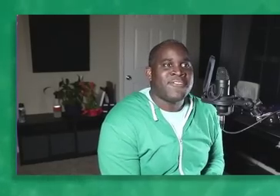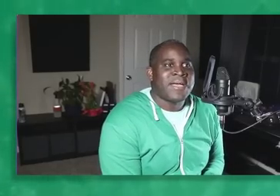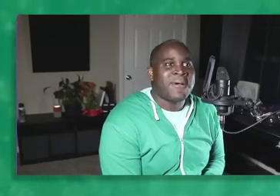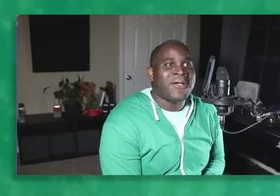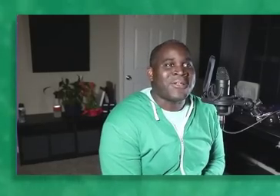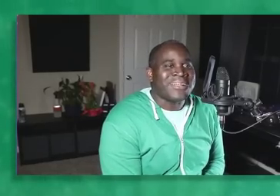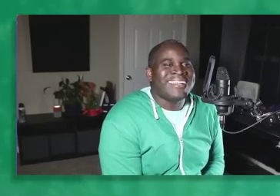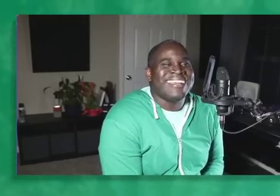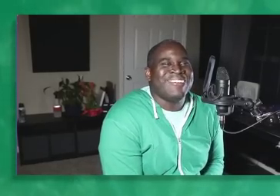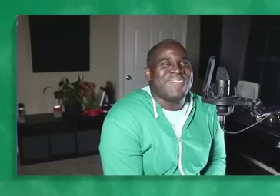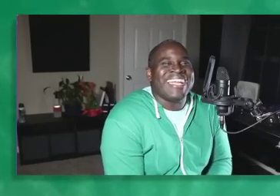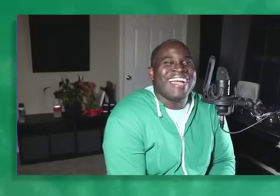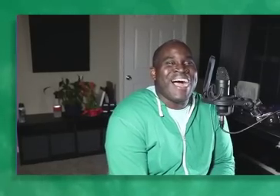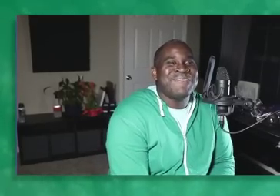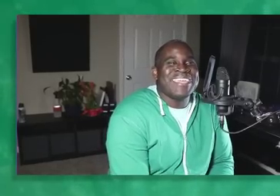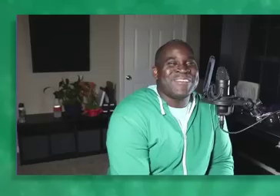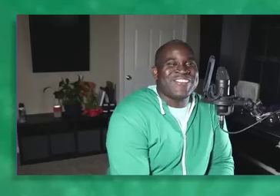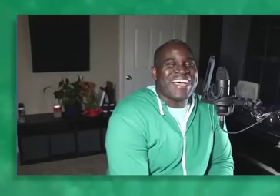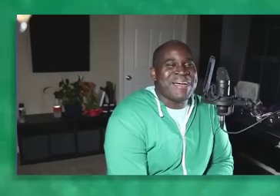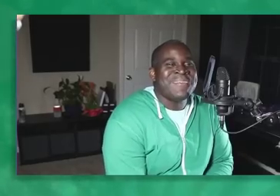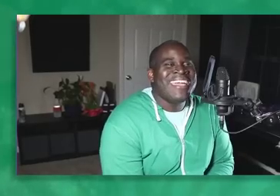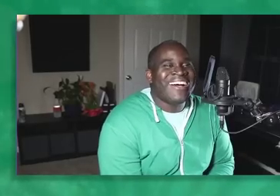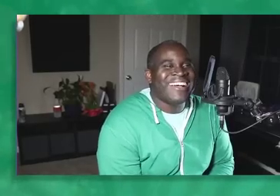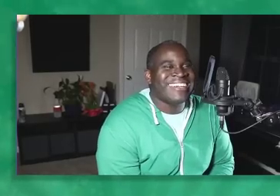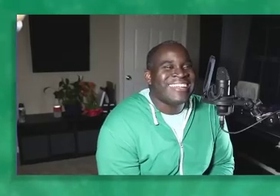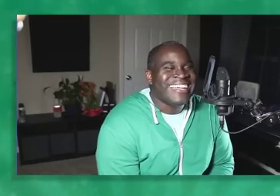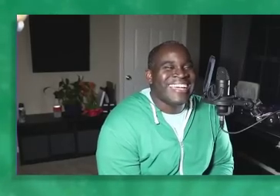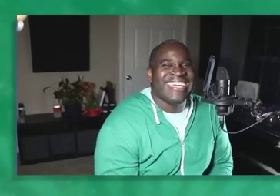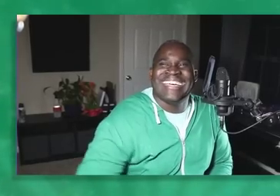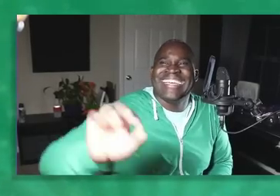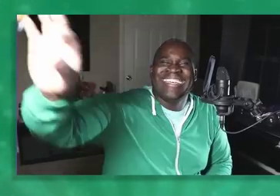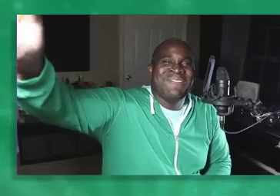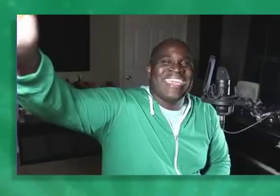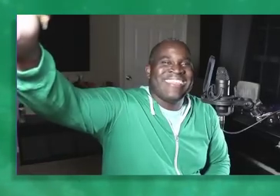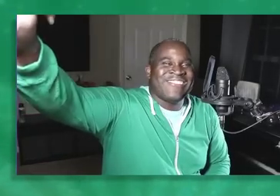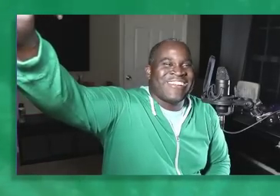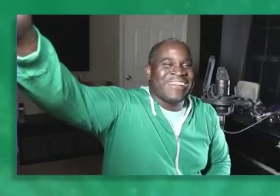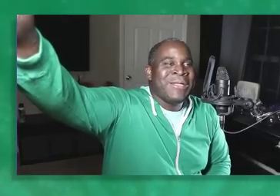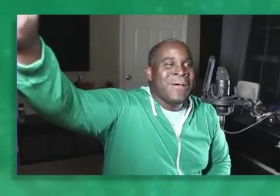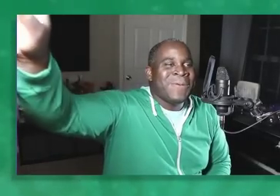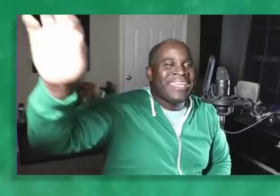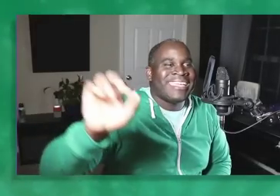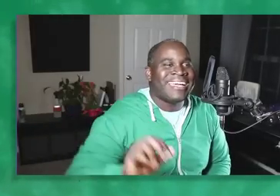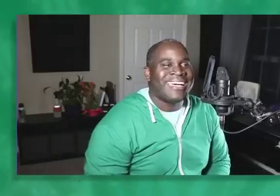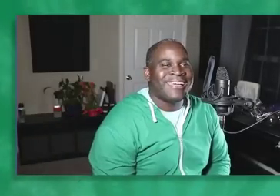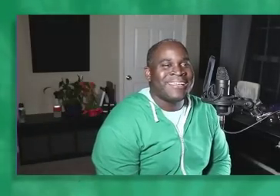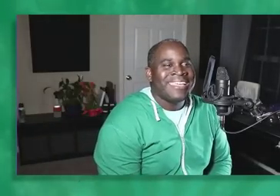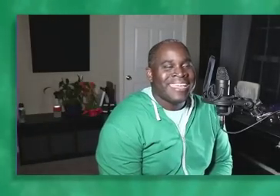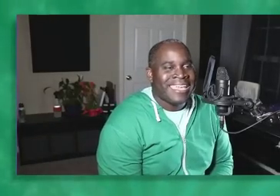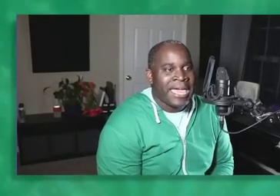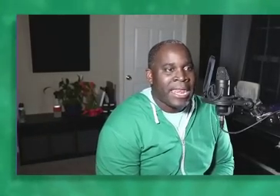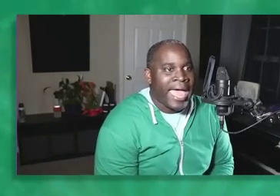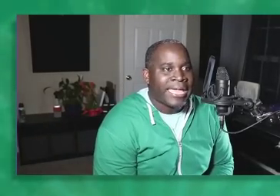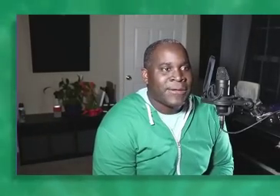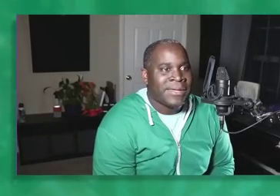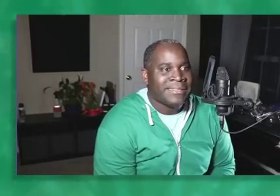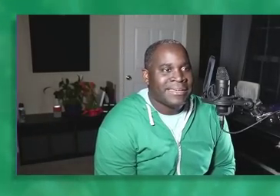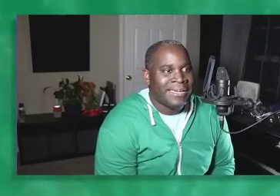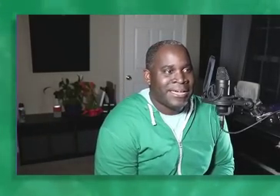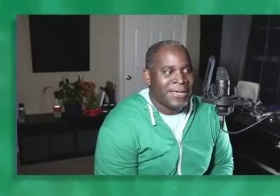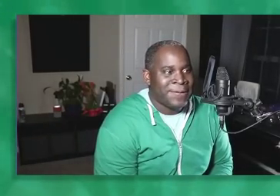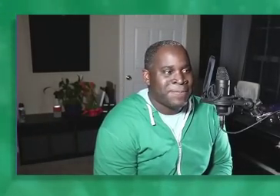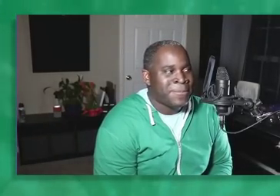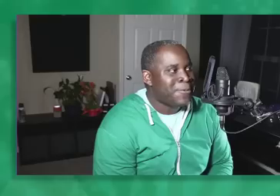make my job harder. My hobby of a job harder. Making sure we can get